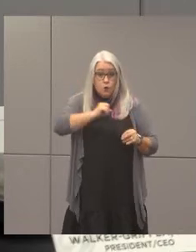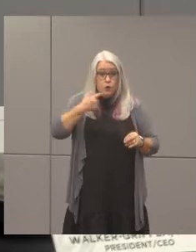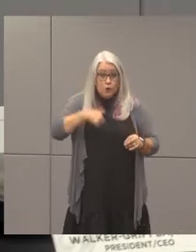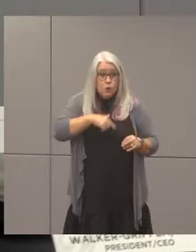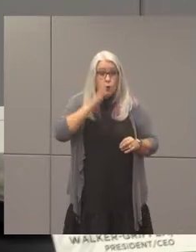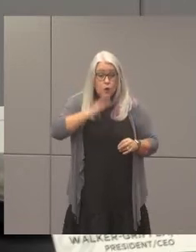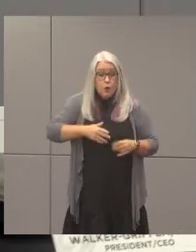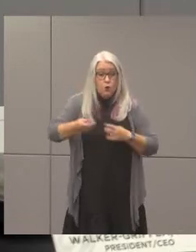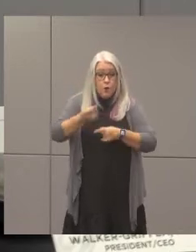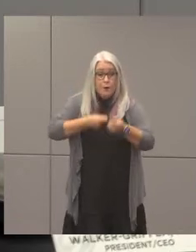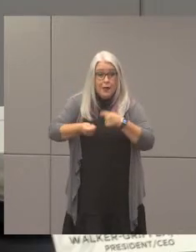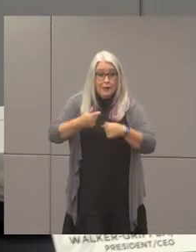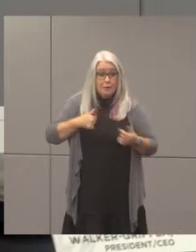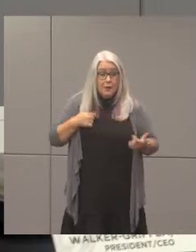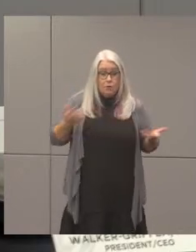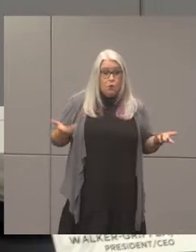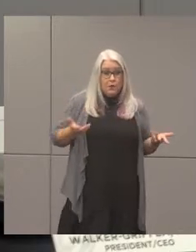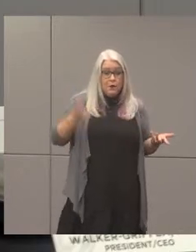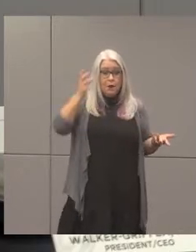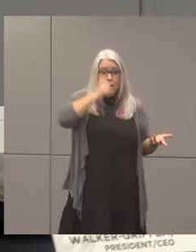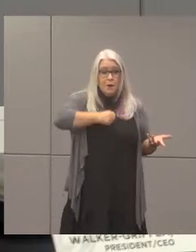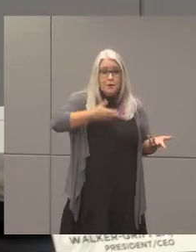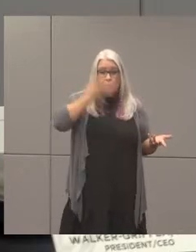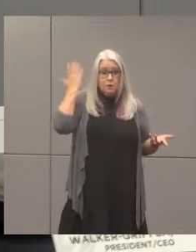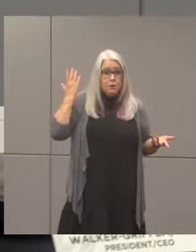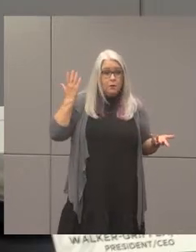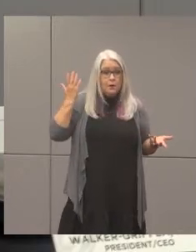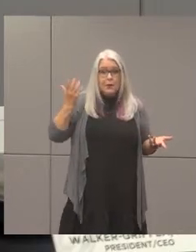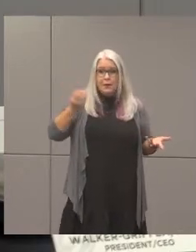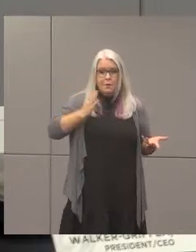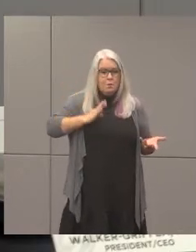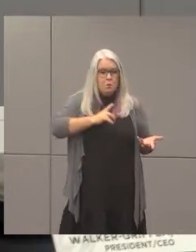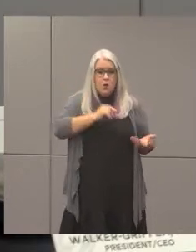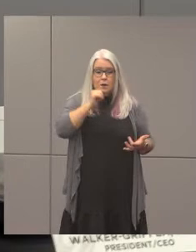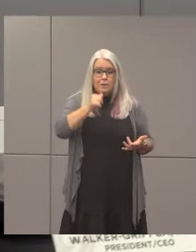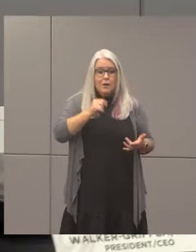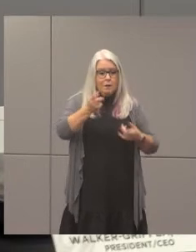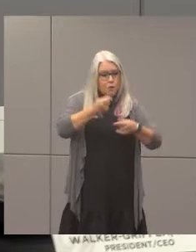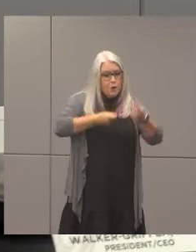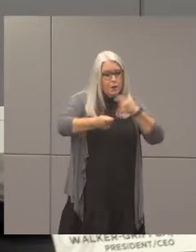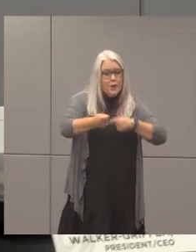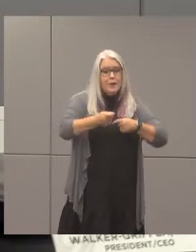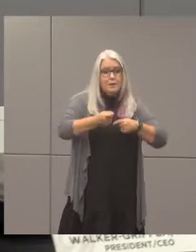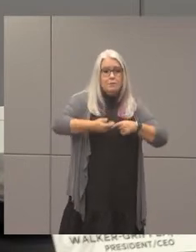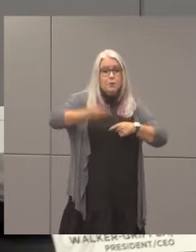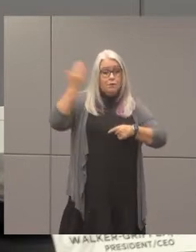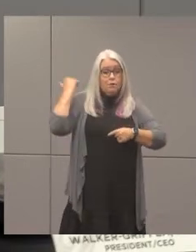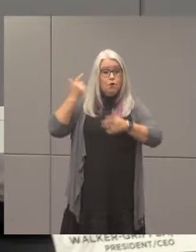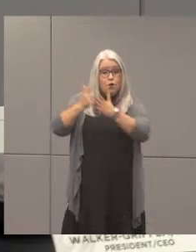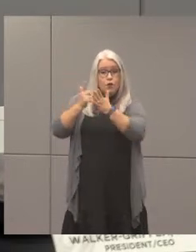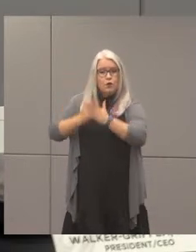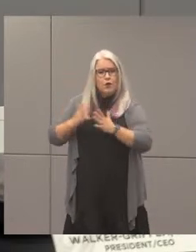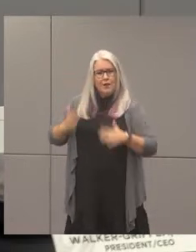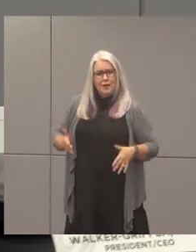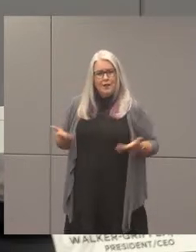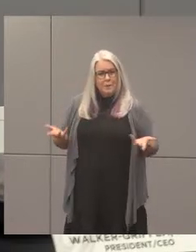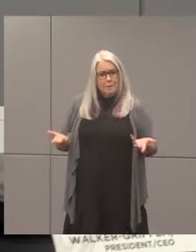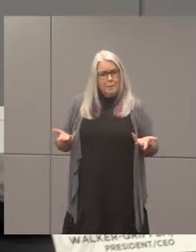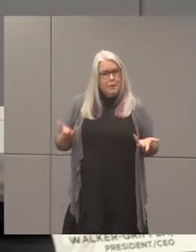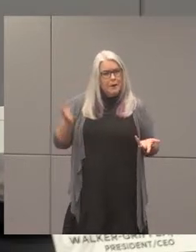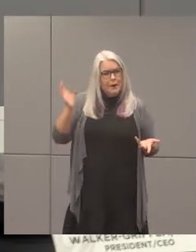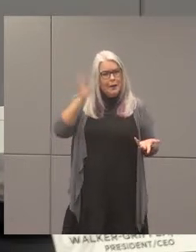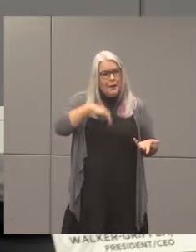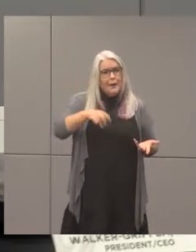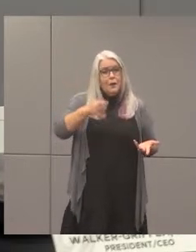me. What did I miss? I don't see that the board has replaced the previous attorney. That's me. The other thing that strikes me as unusual is